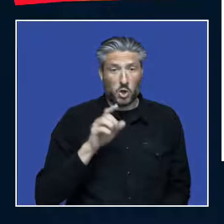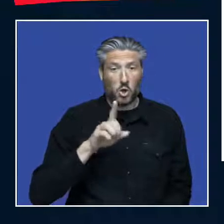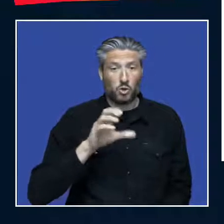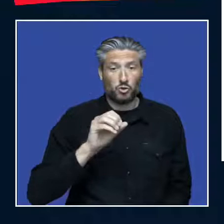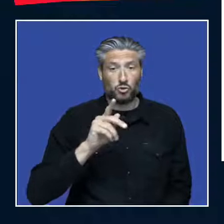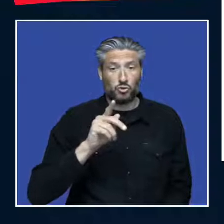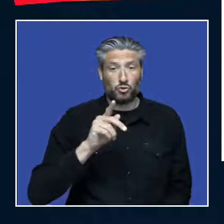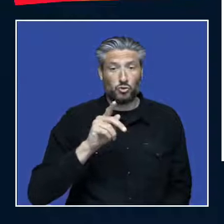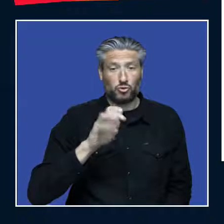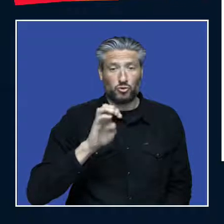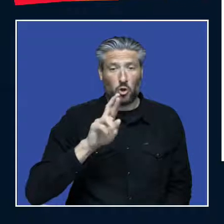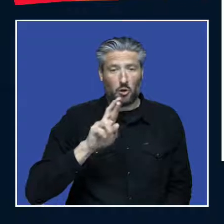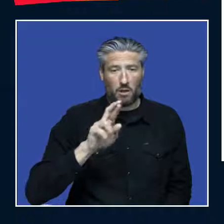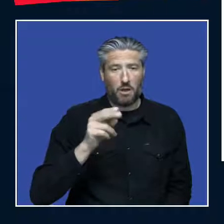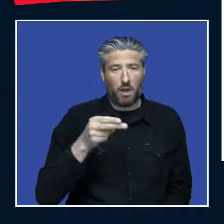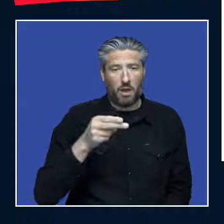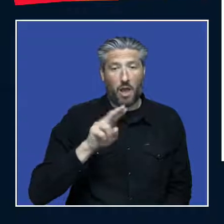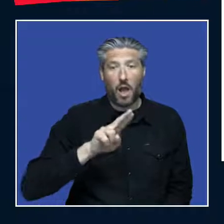So